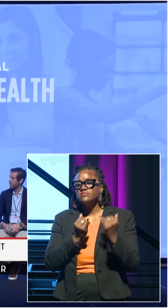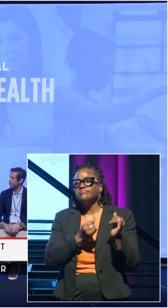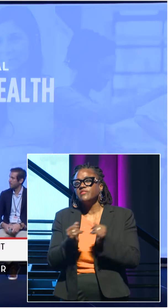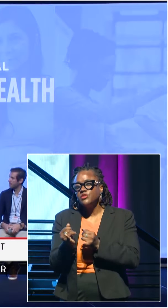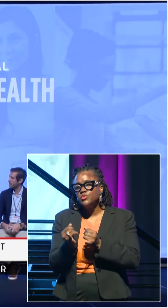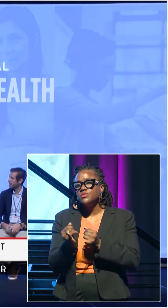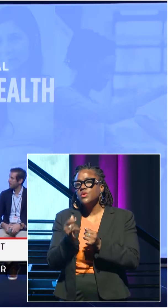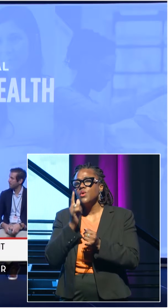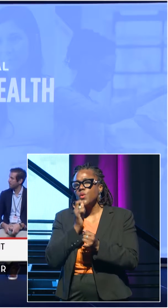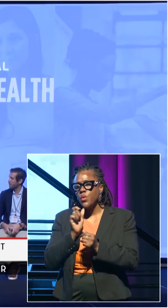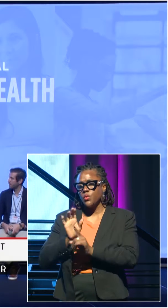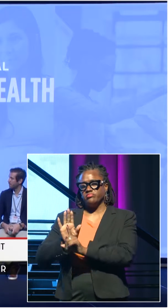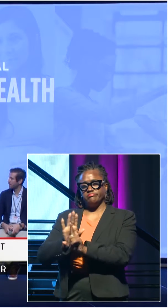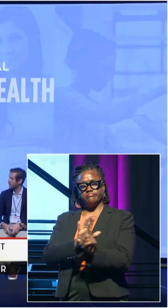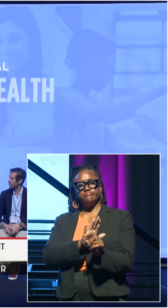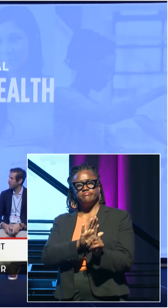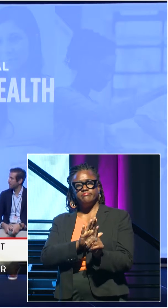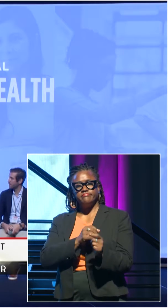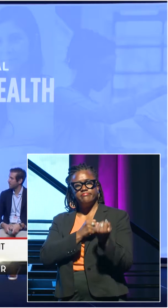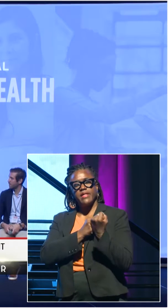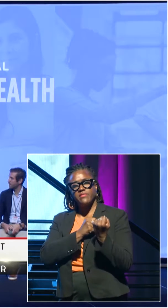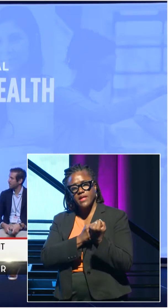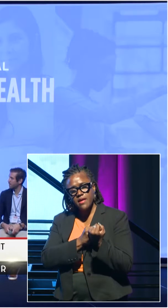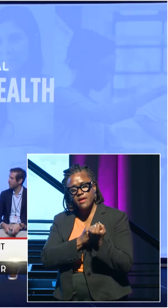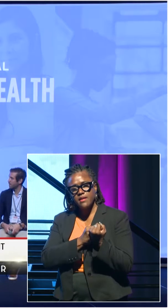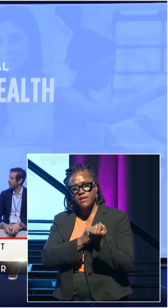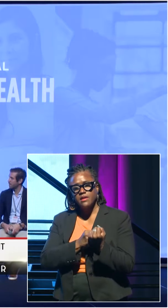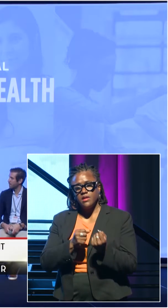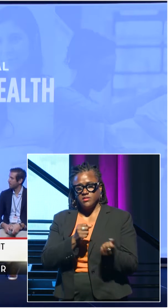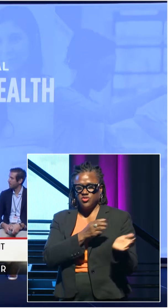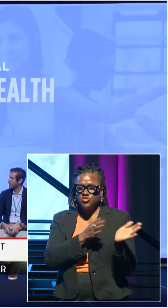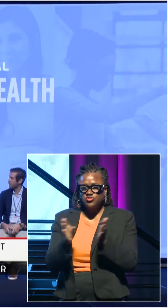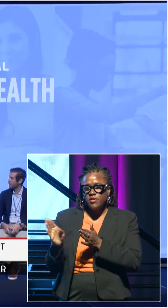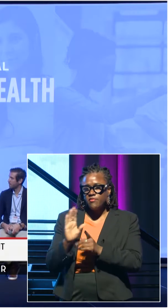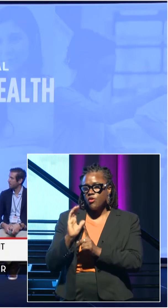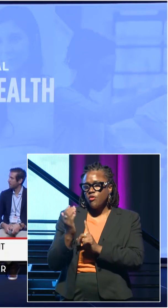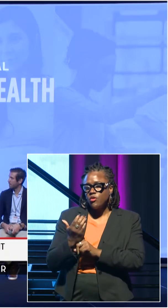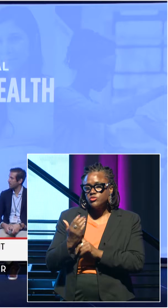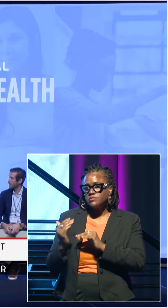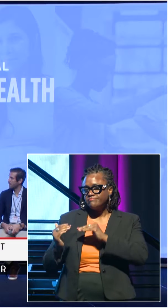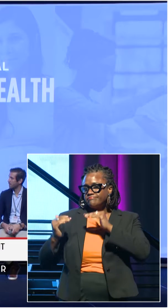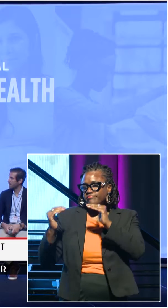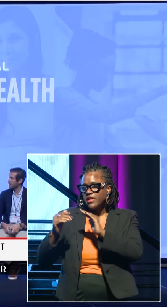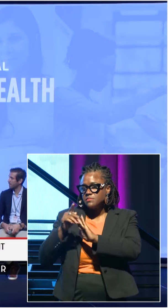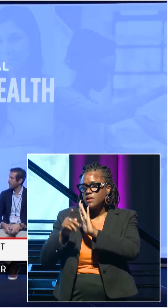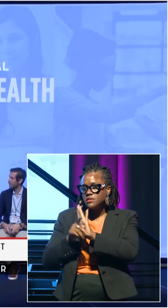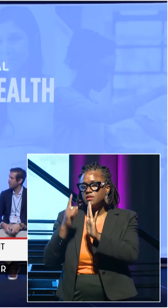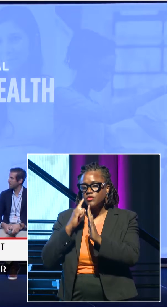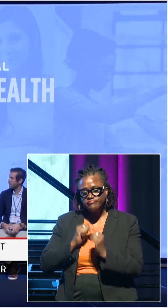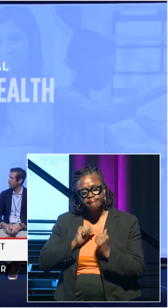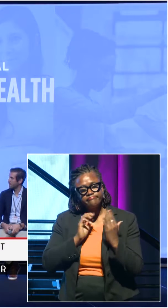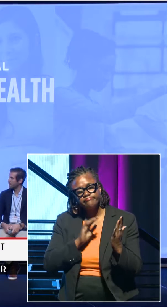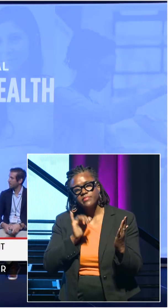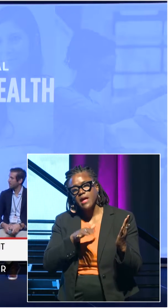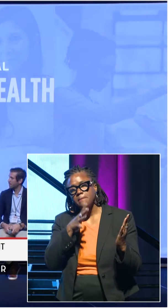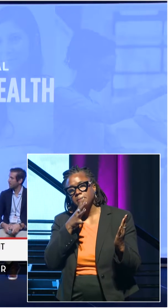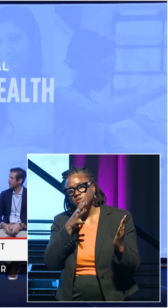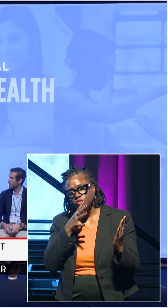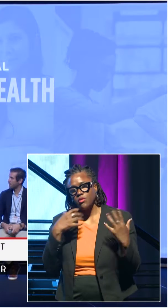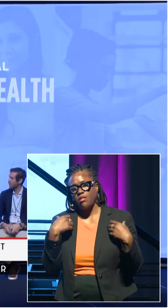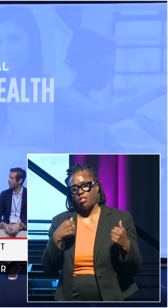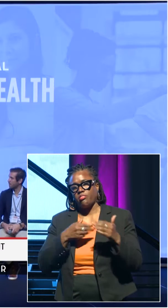individuals who advocate, shift culture, advance policy to address Black maternal health